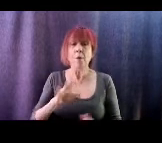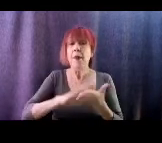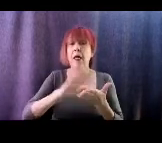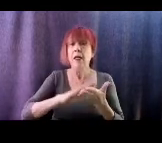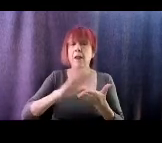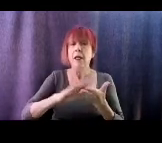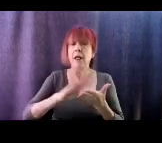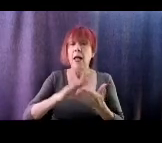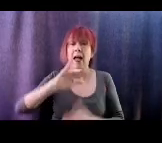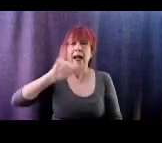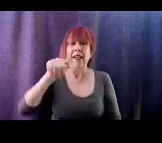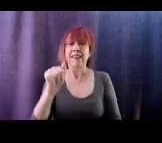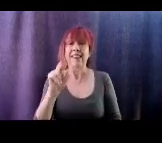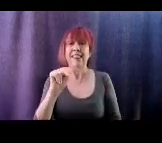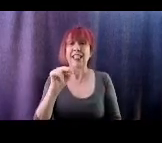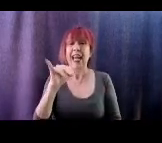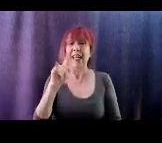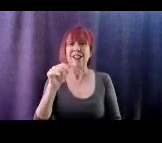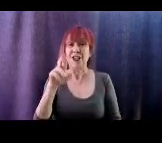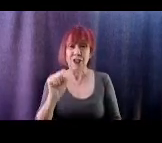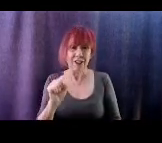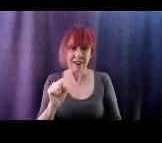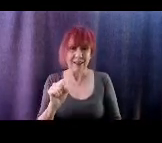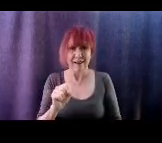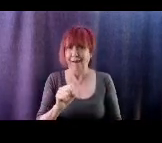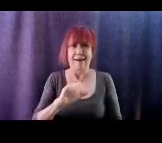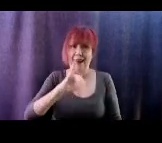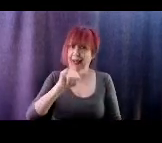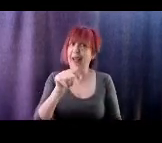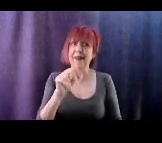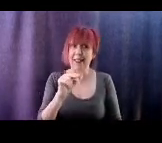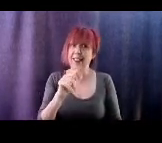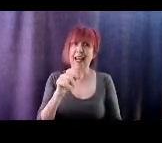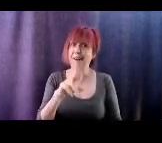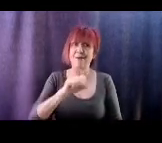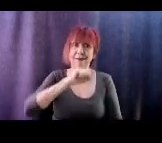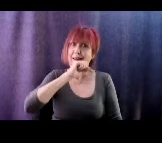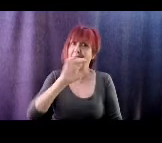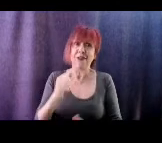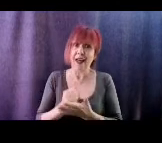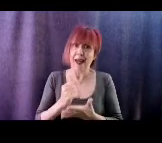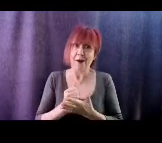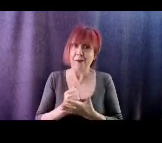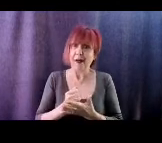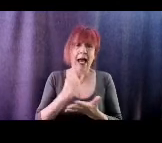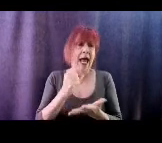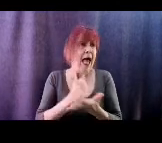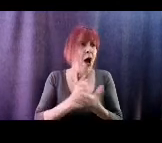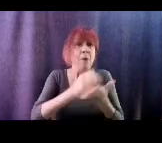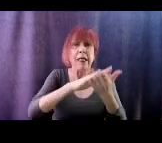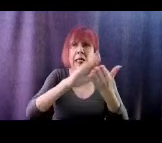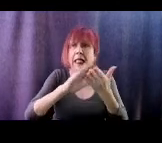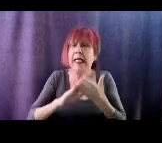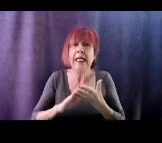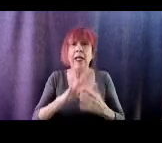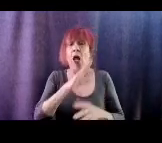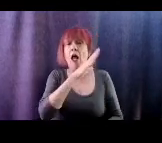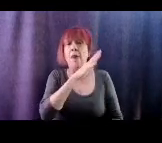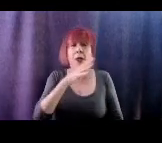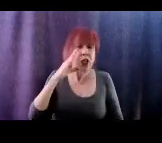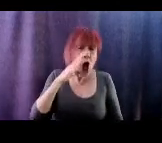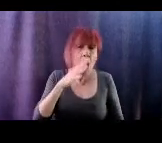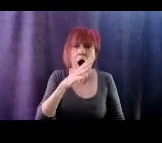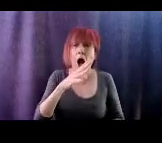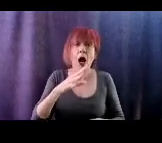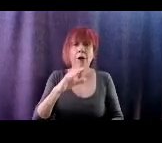and janitors love to help. So there's helping with the janitors, helping with the grounds around the school, whether it be with the custodial staff or maybe as a